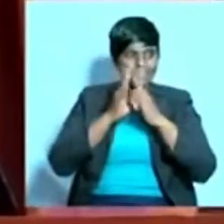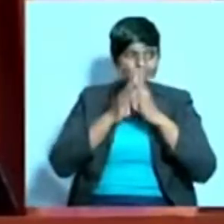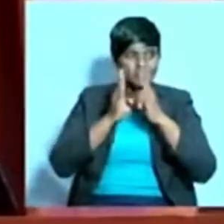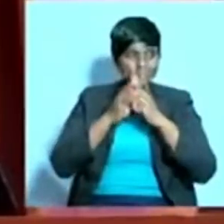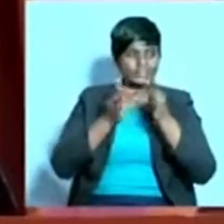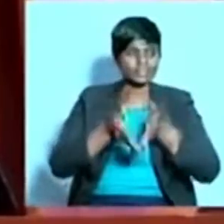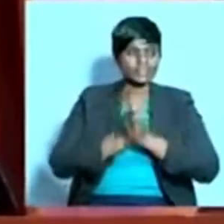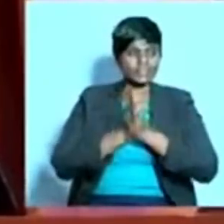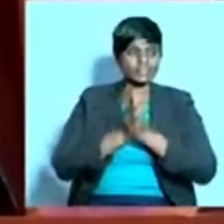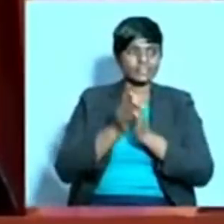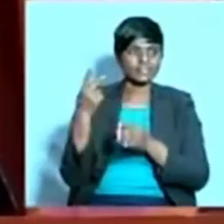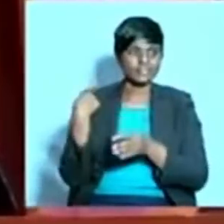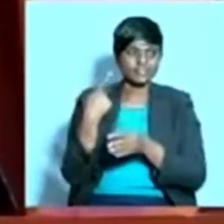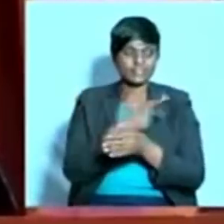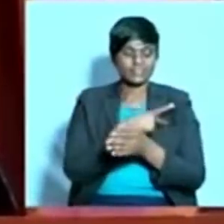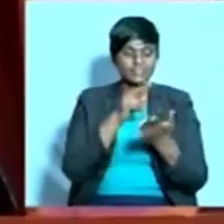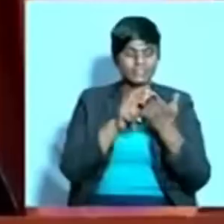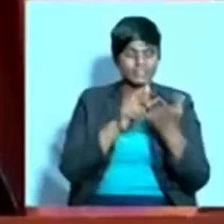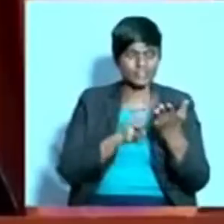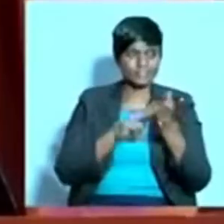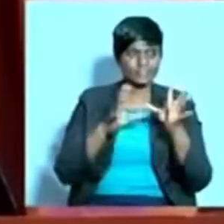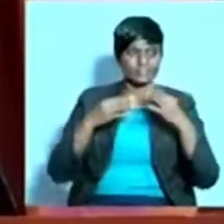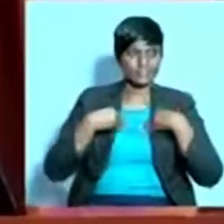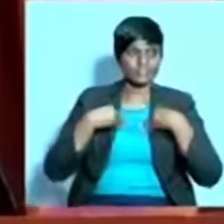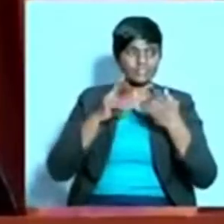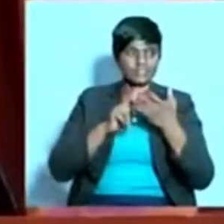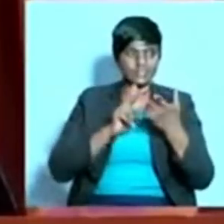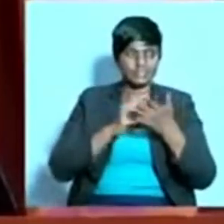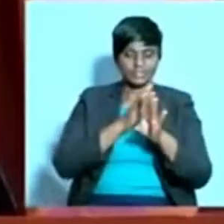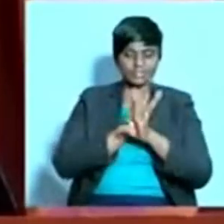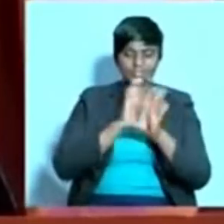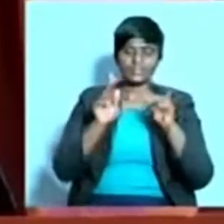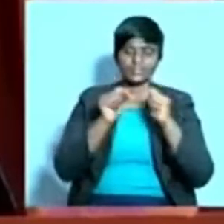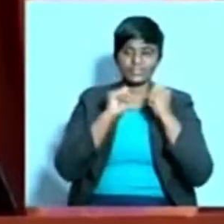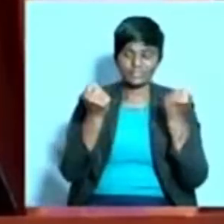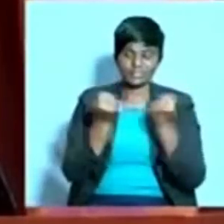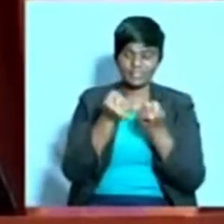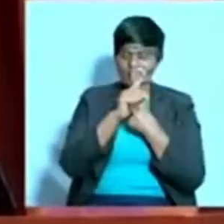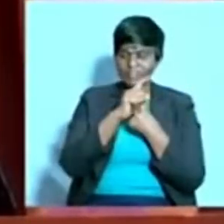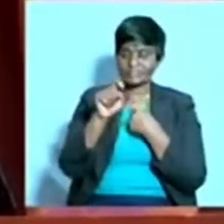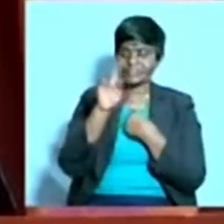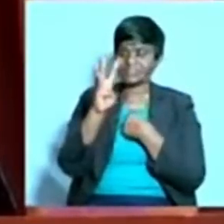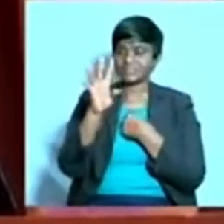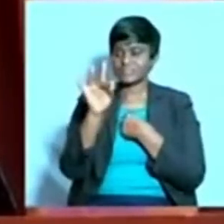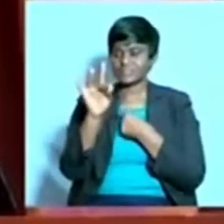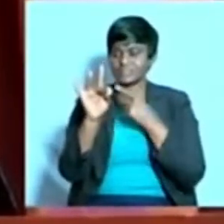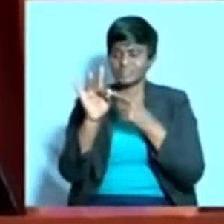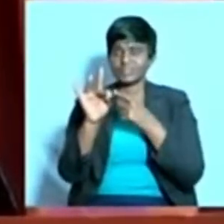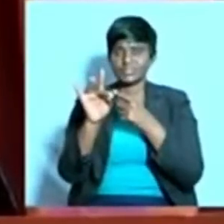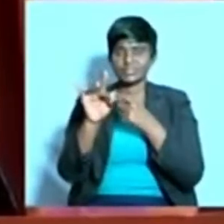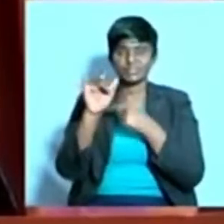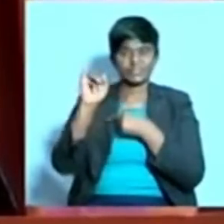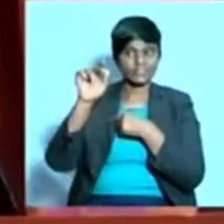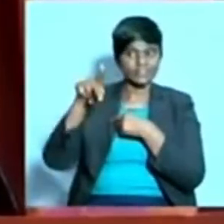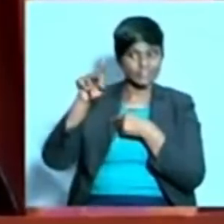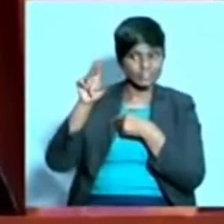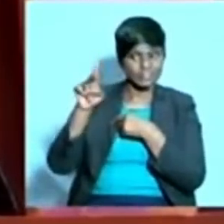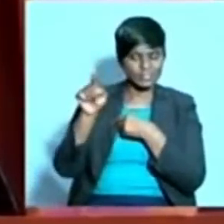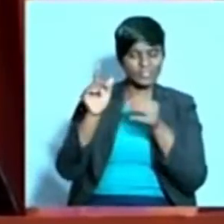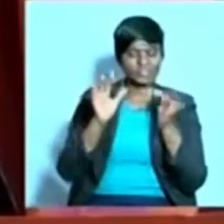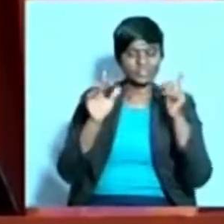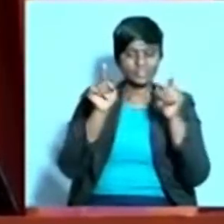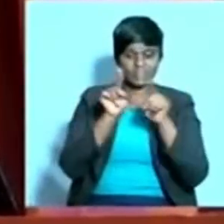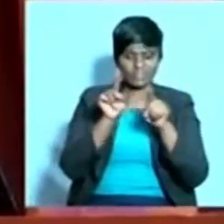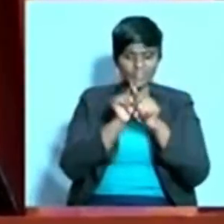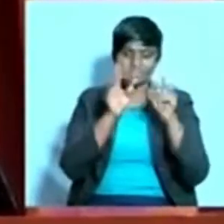urging the House to adopt the report of the Zambian delegation to the 148th IPU Assembly and